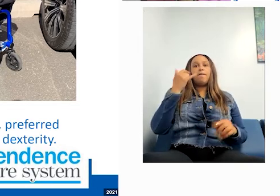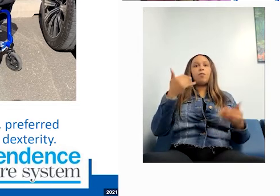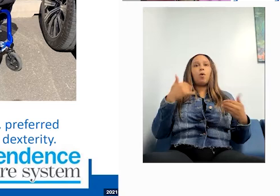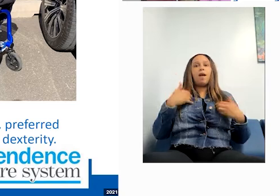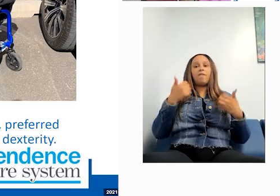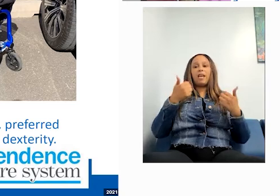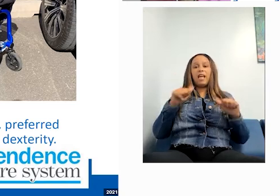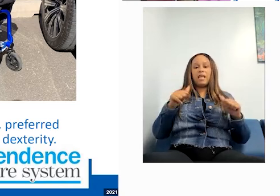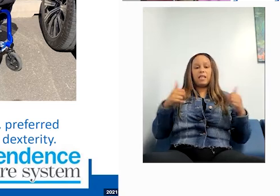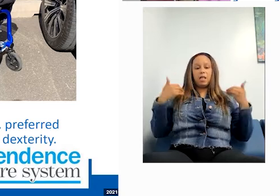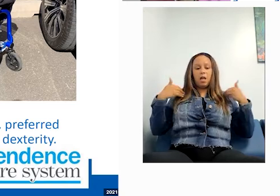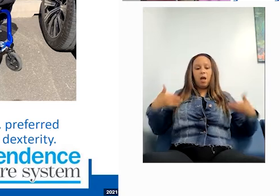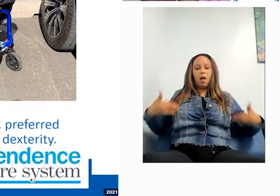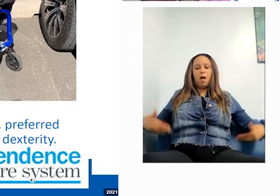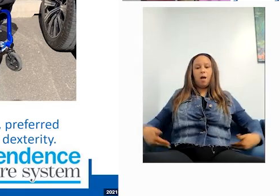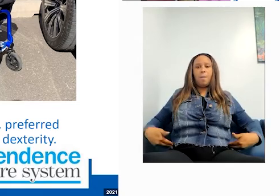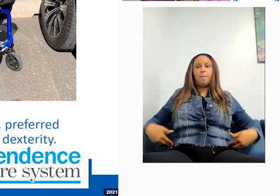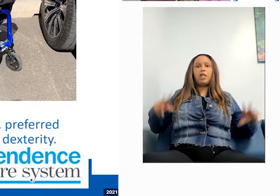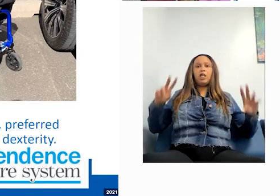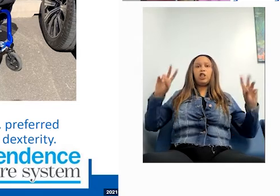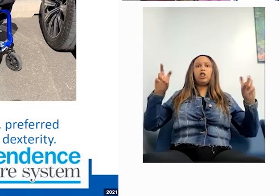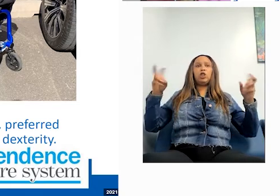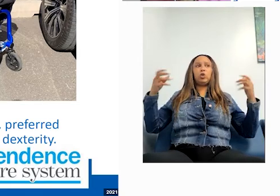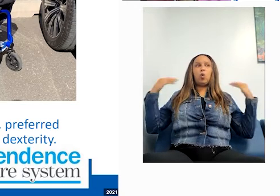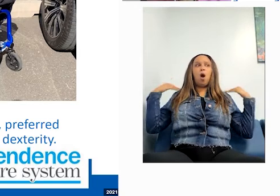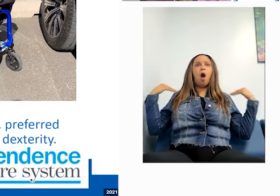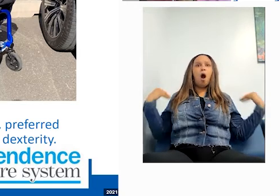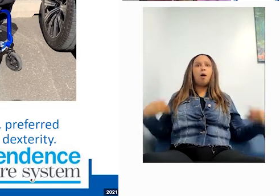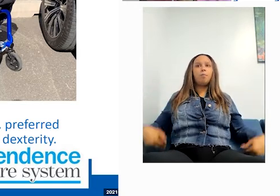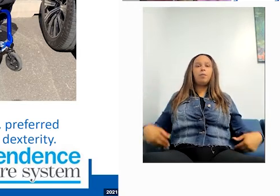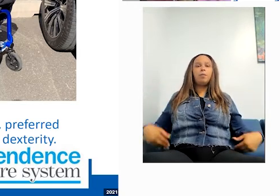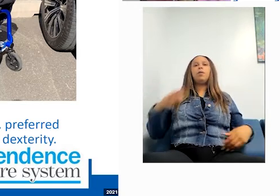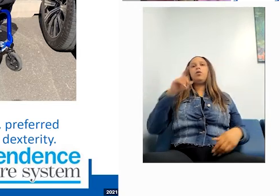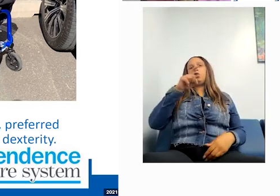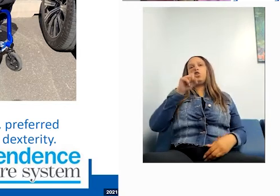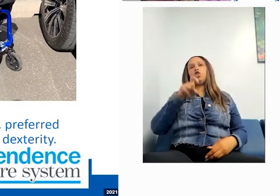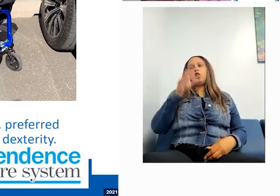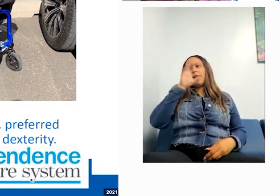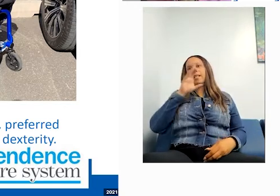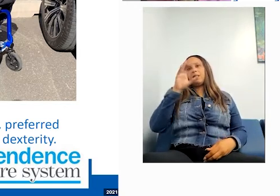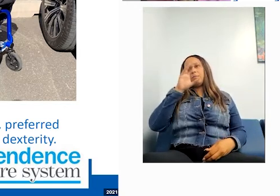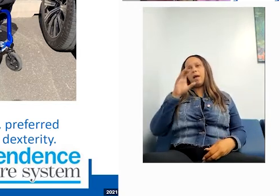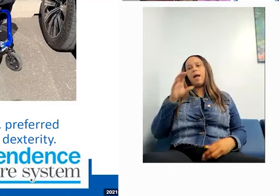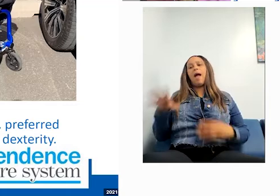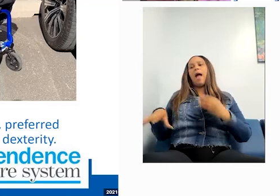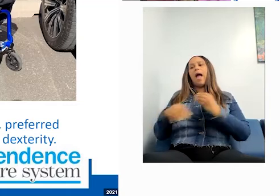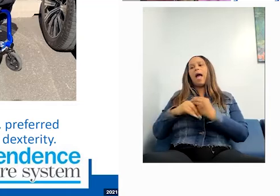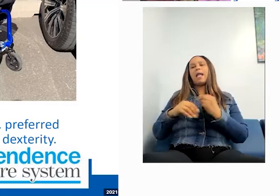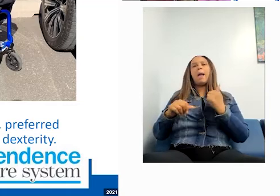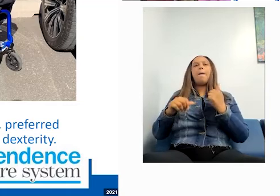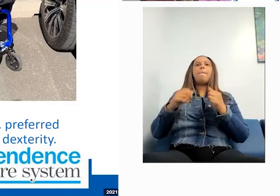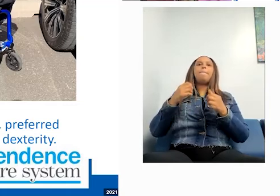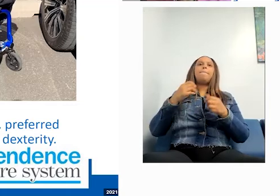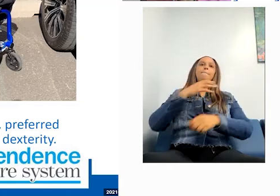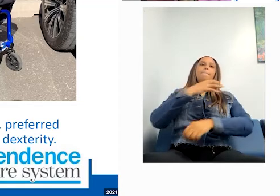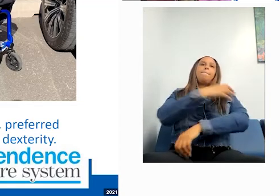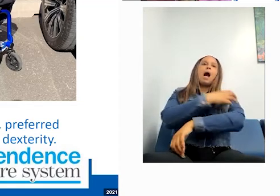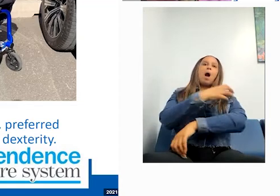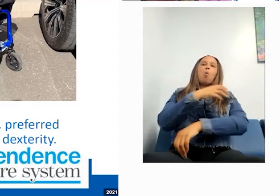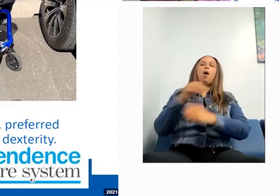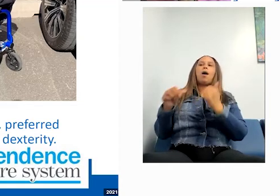extremity issues, I highly encourage you to explore adding Power Assist and see if it can bridge you